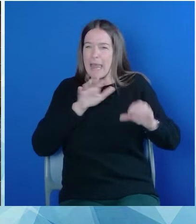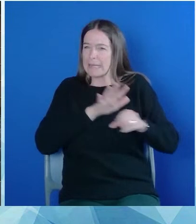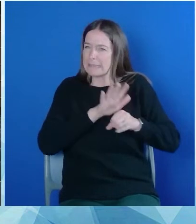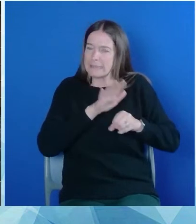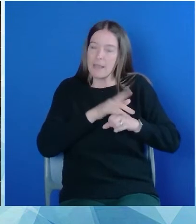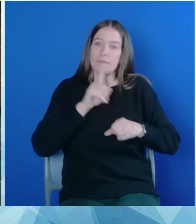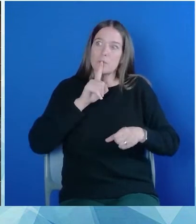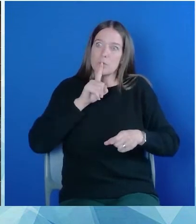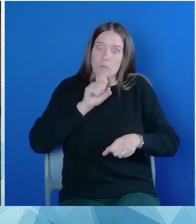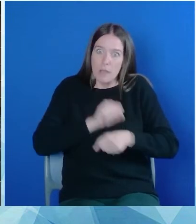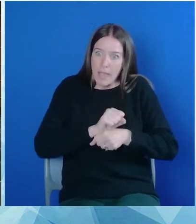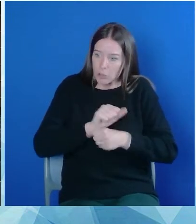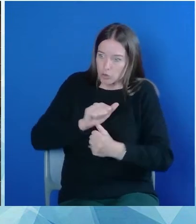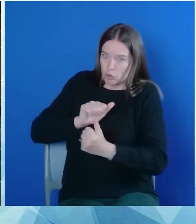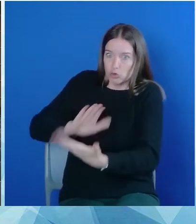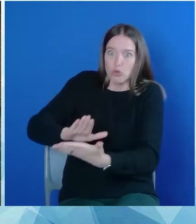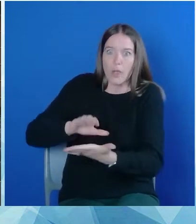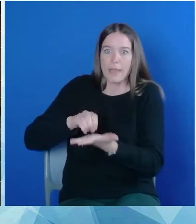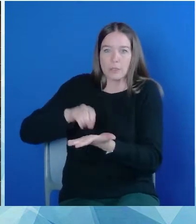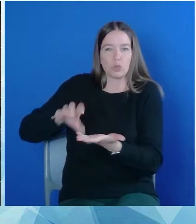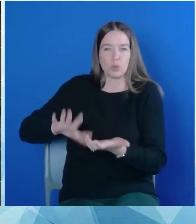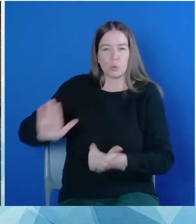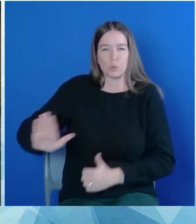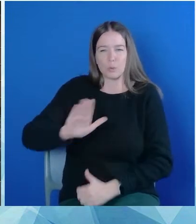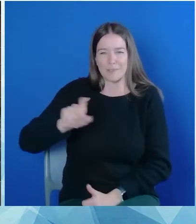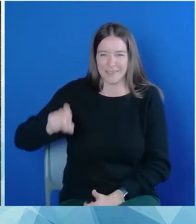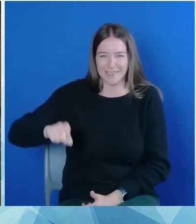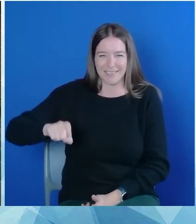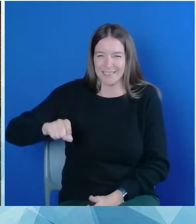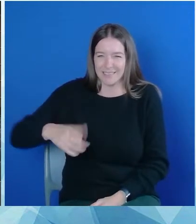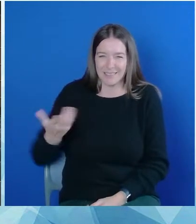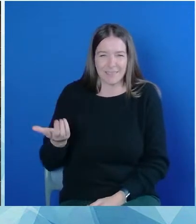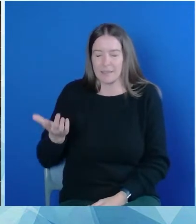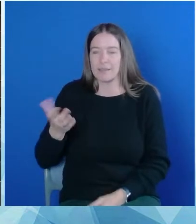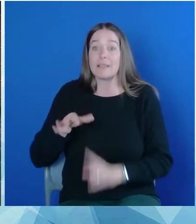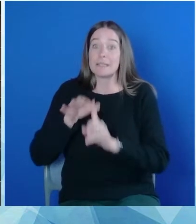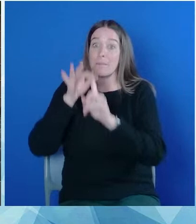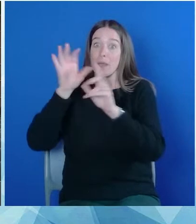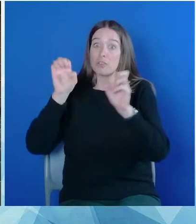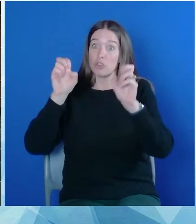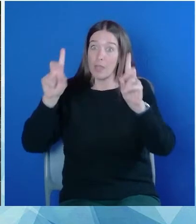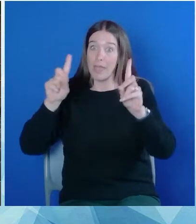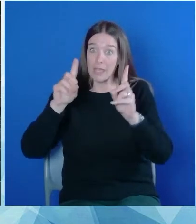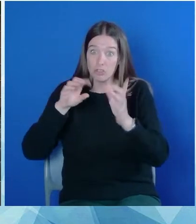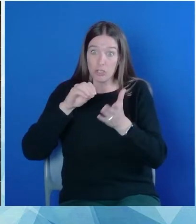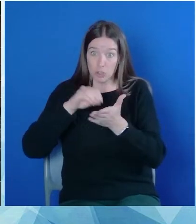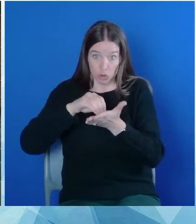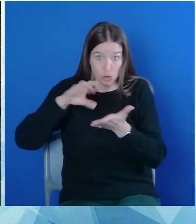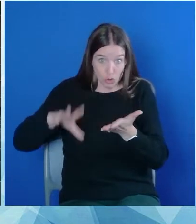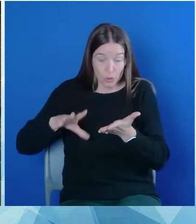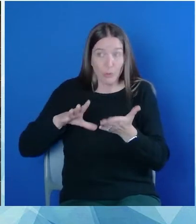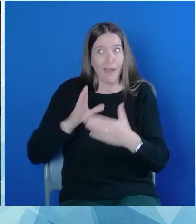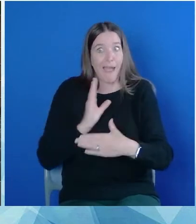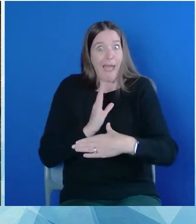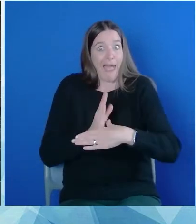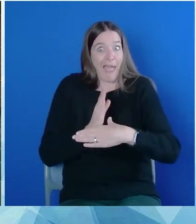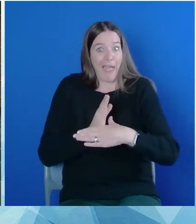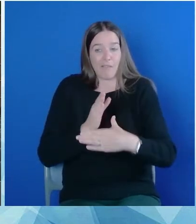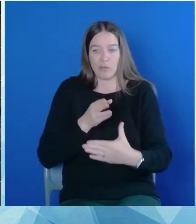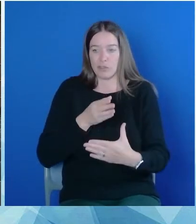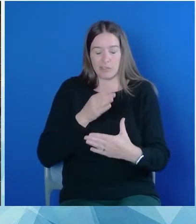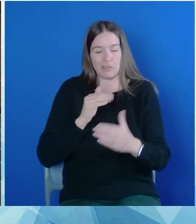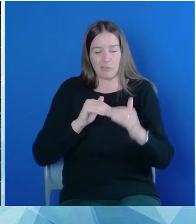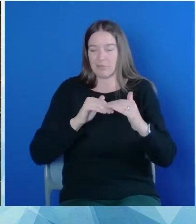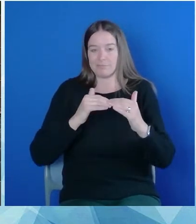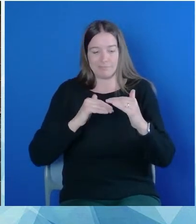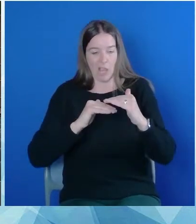needs. So special education students, on average, are underfunded by about